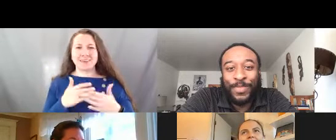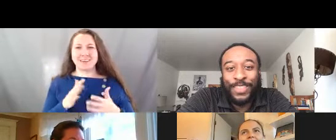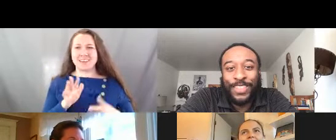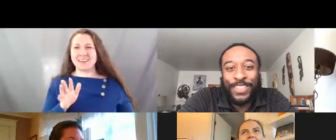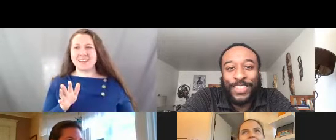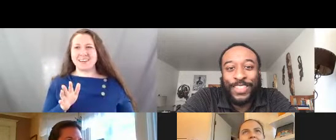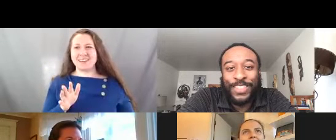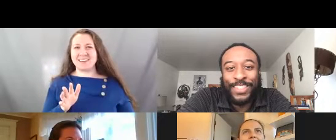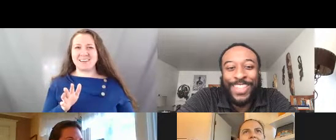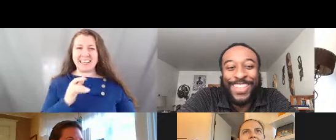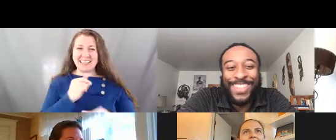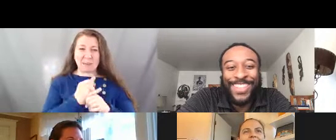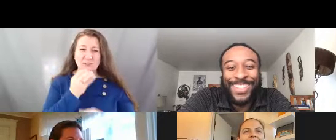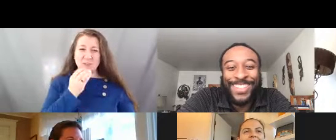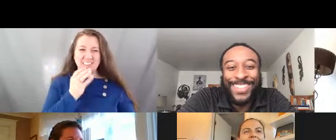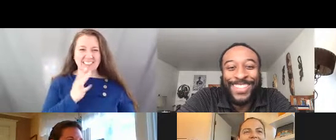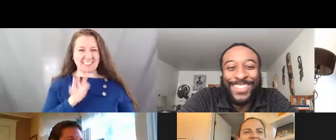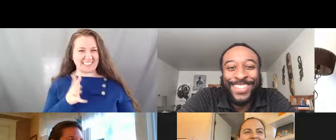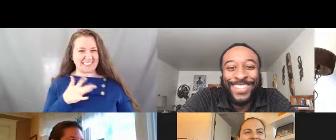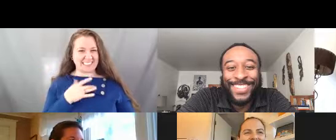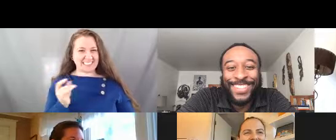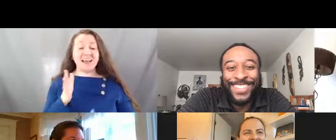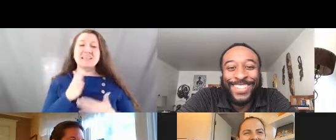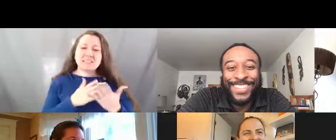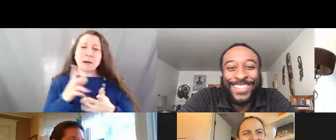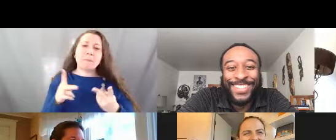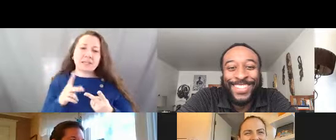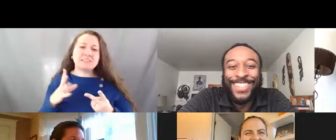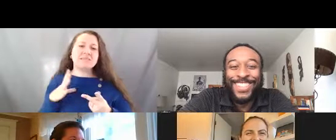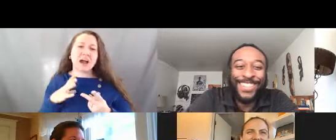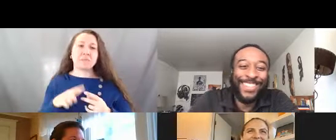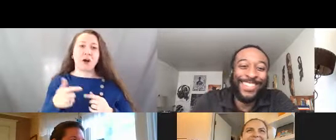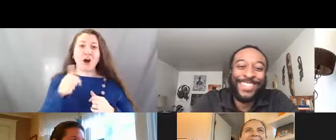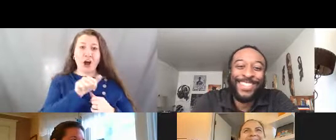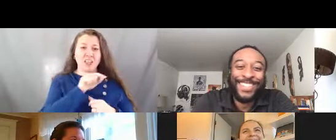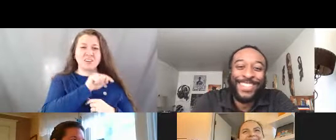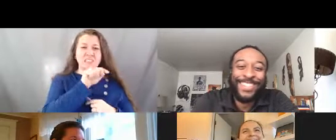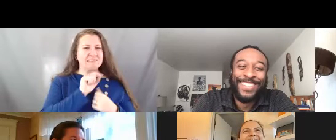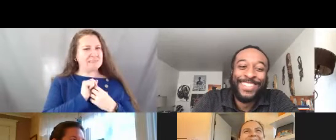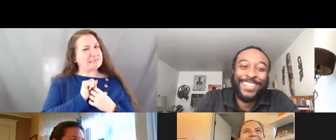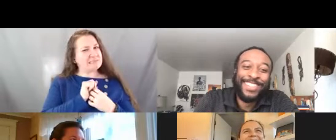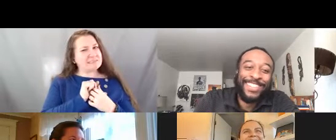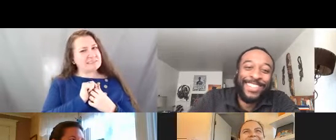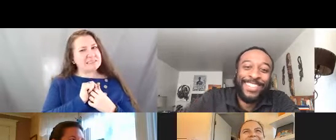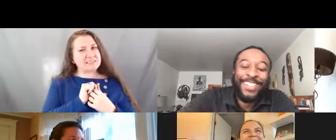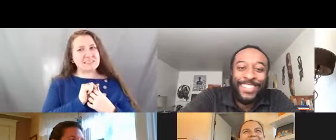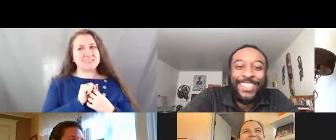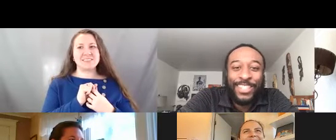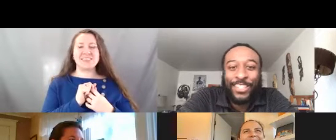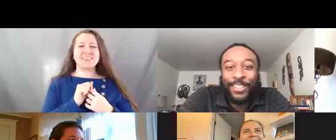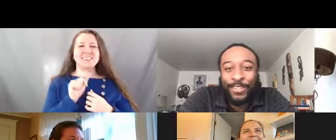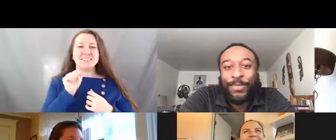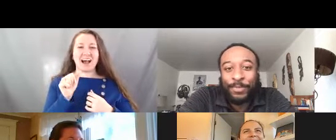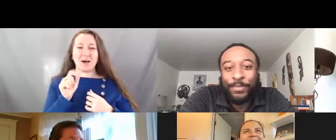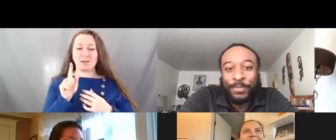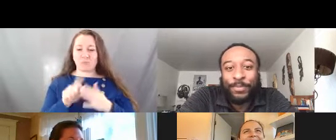of the campus food. Maybe certain places, yes, but not the entire campus. So it just that, like, it's not stuff that I was